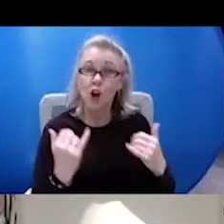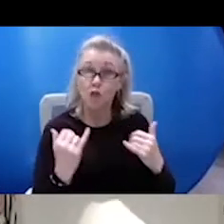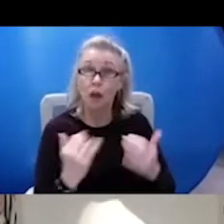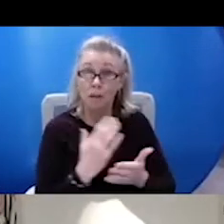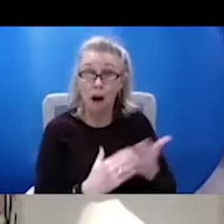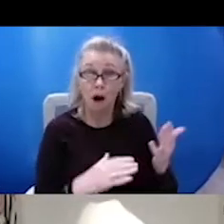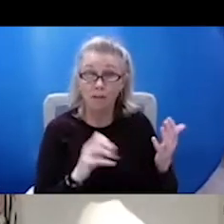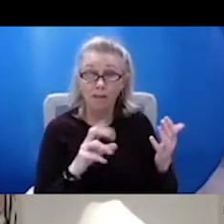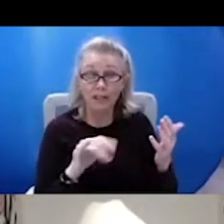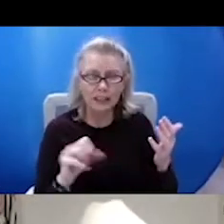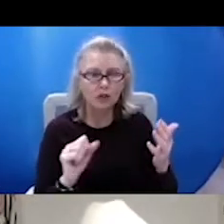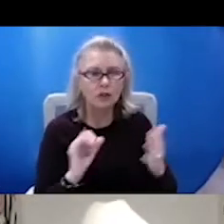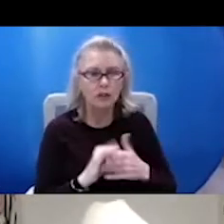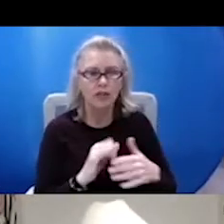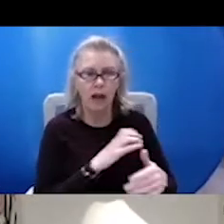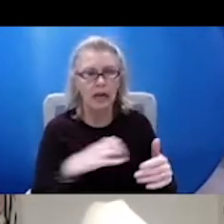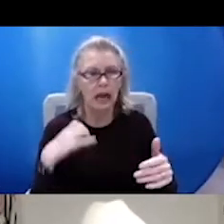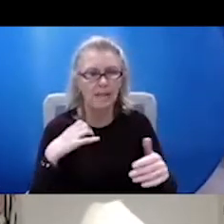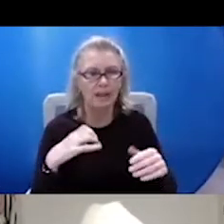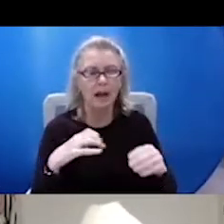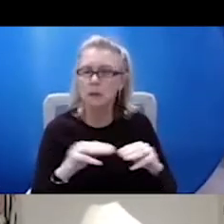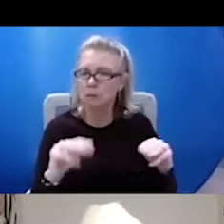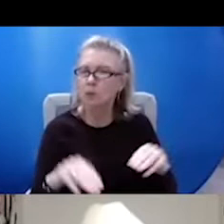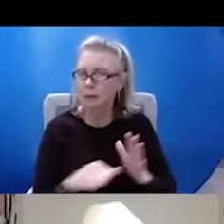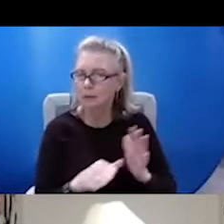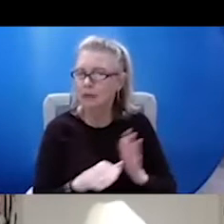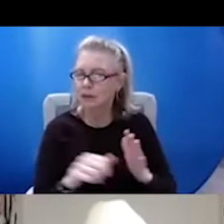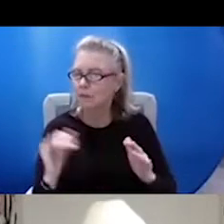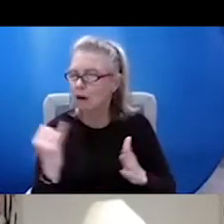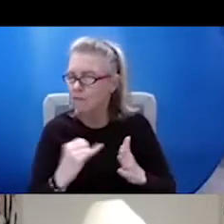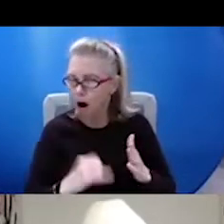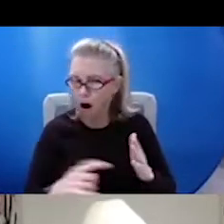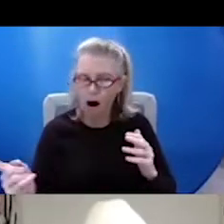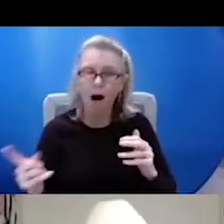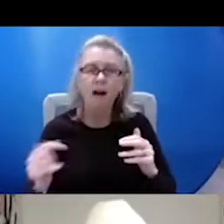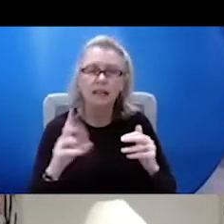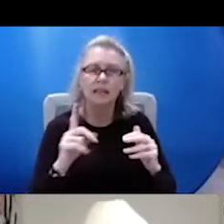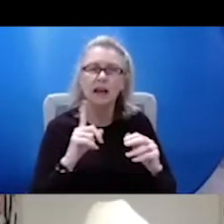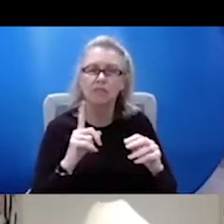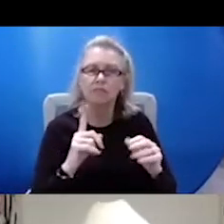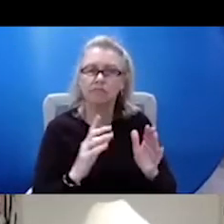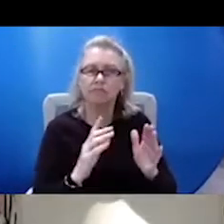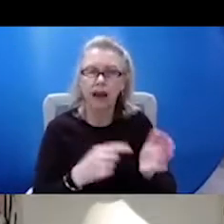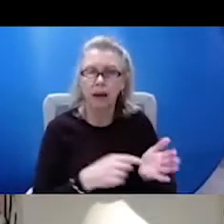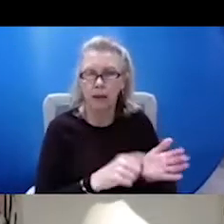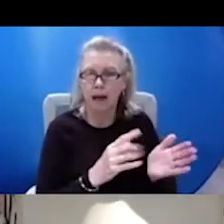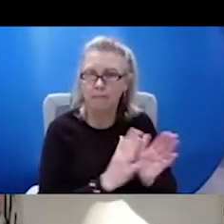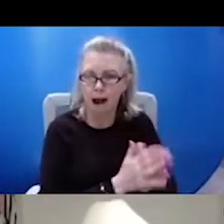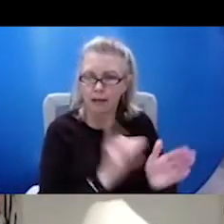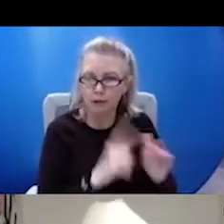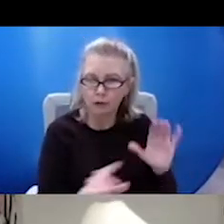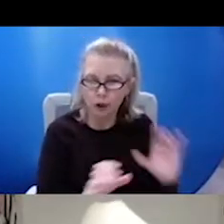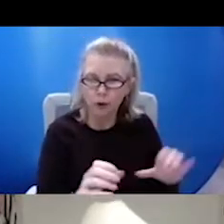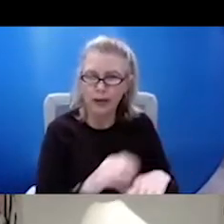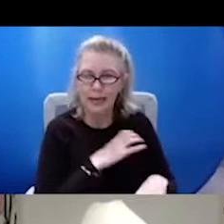that was commissioned by the Cleveland Museum of Art in their current exhibition, Picturing Motherhood Now. And so it's a